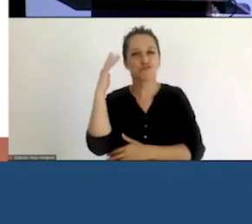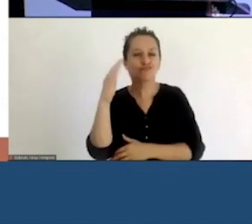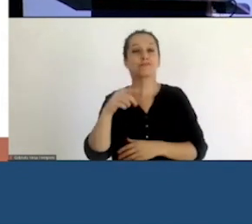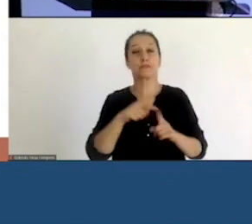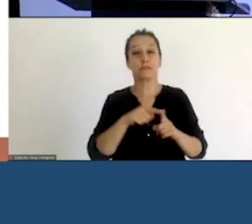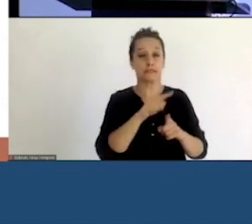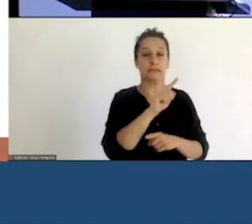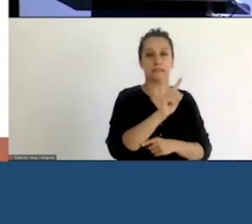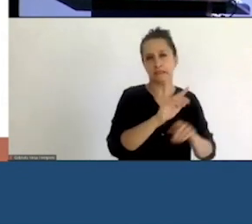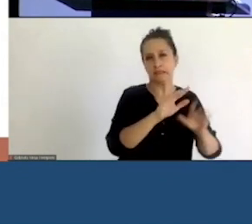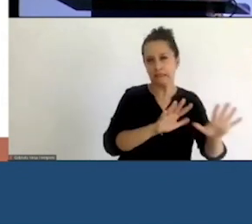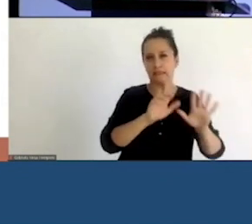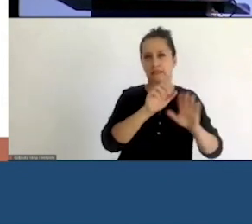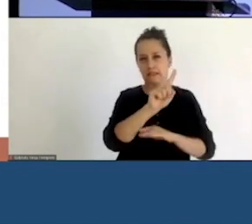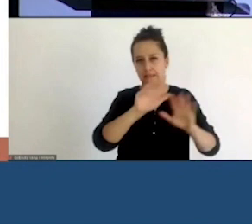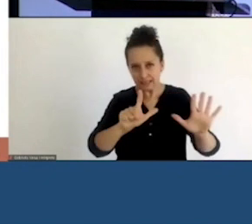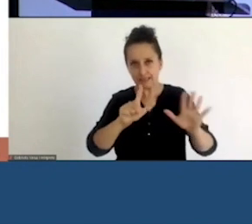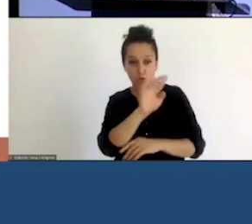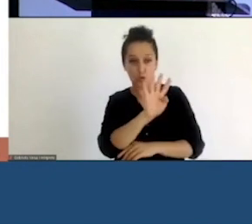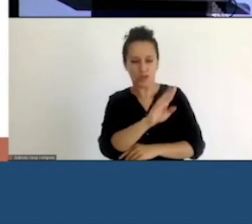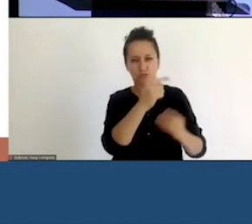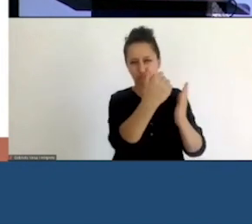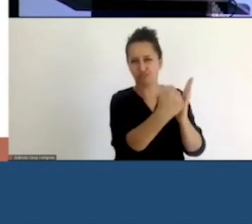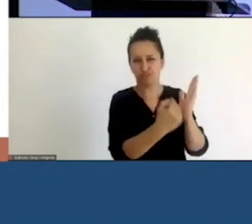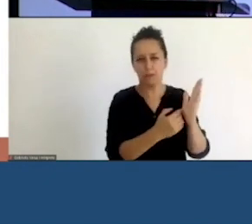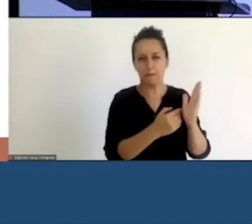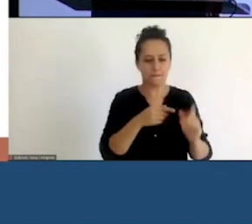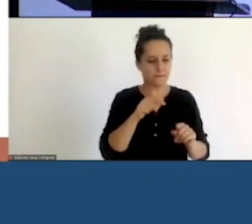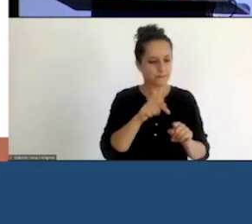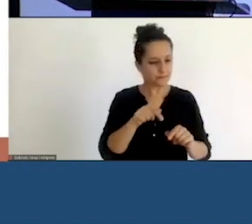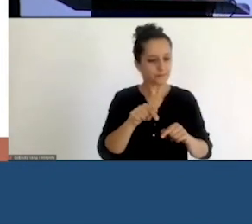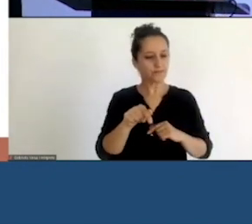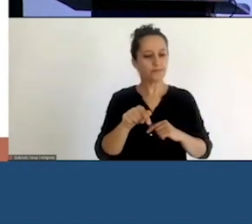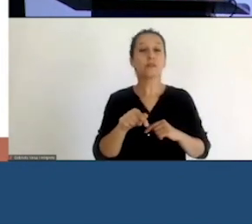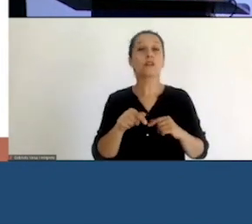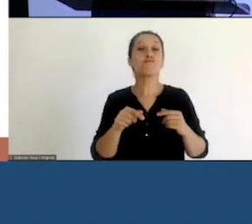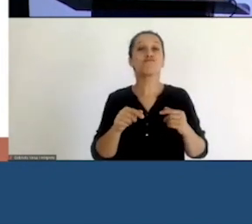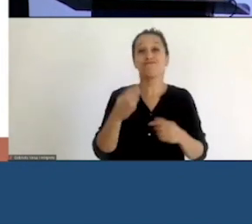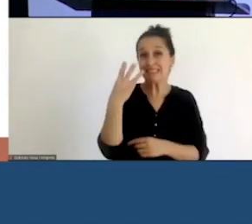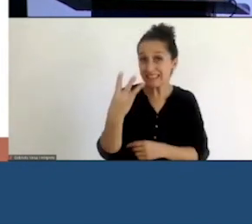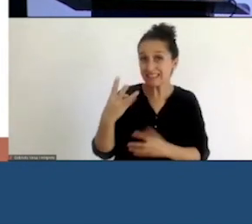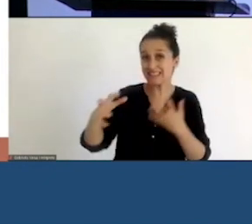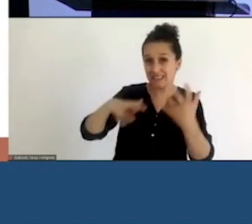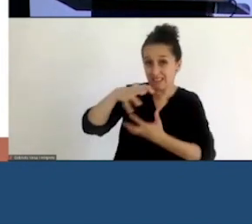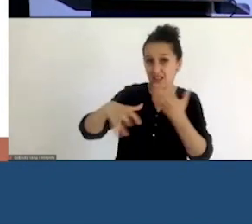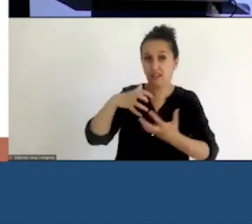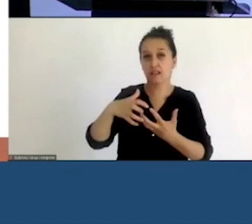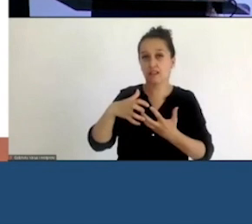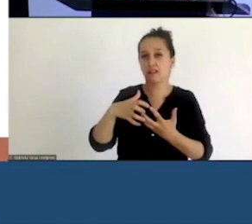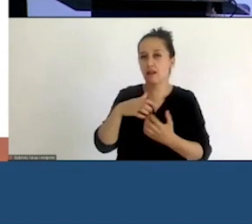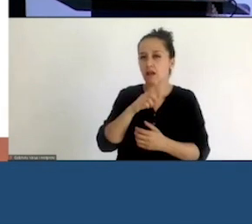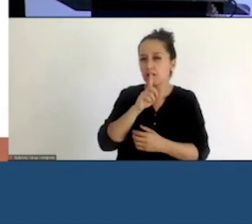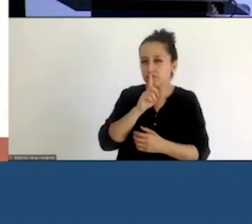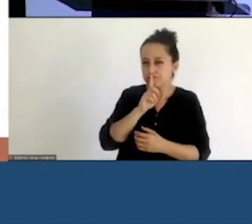17 and 4 still. So we have three silent crises in this region. And you mentioned this, President.